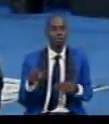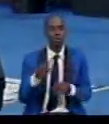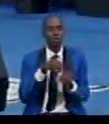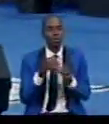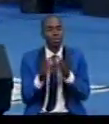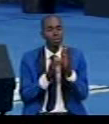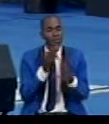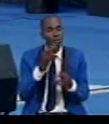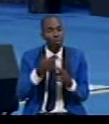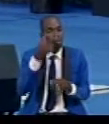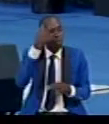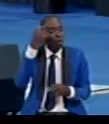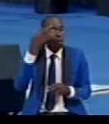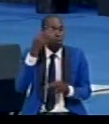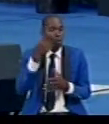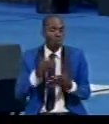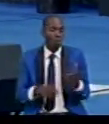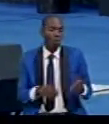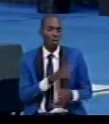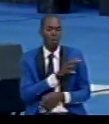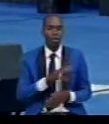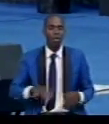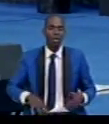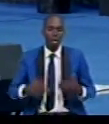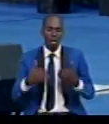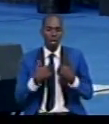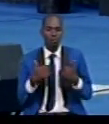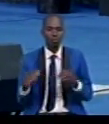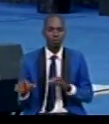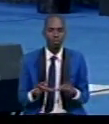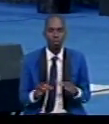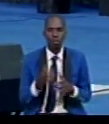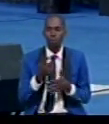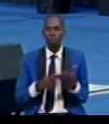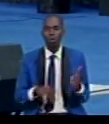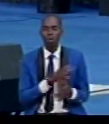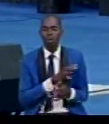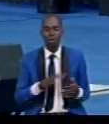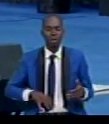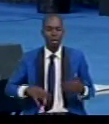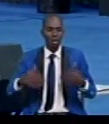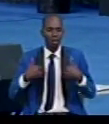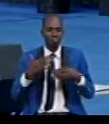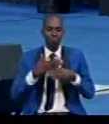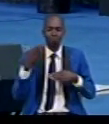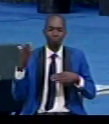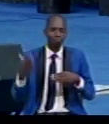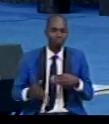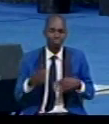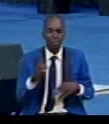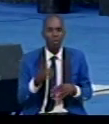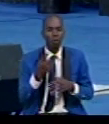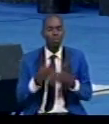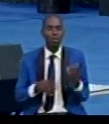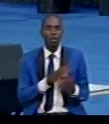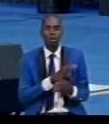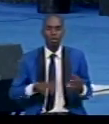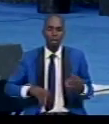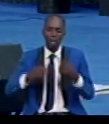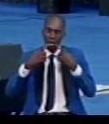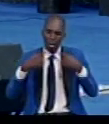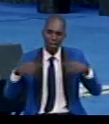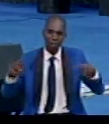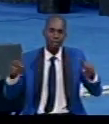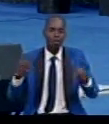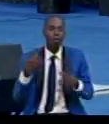what Christ has done, what Christ has accomplished, what Christ announced, what Christ decreed,